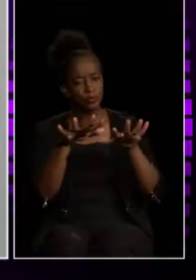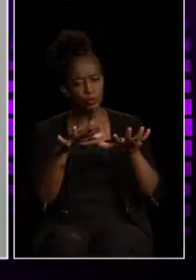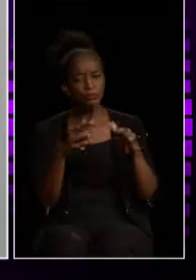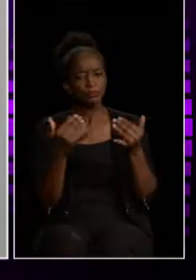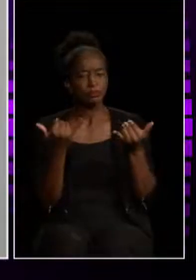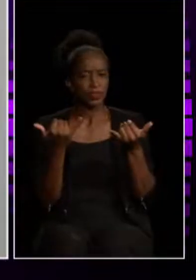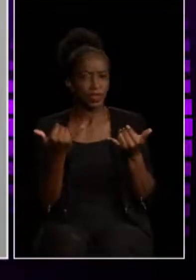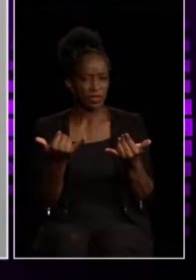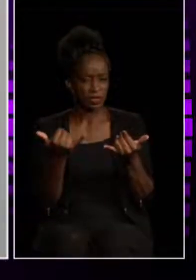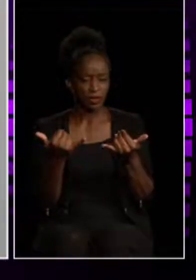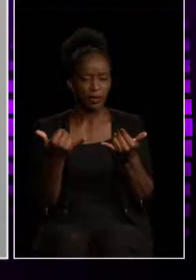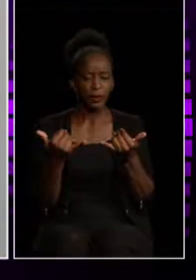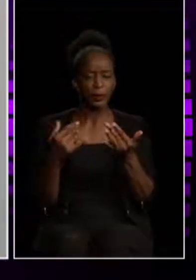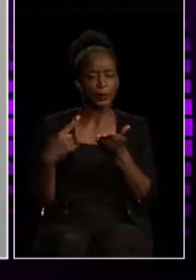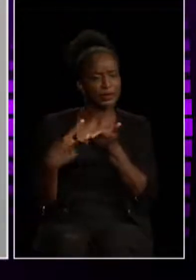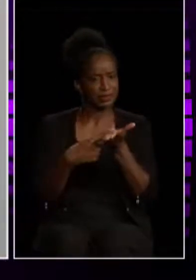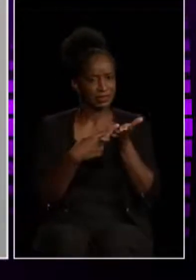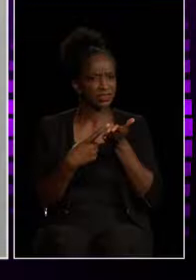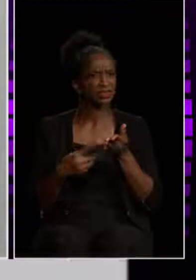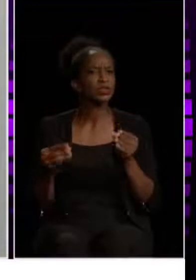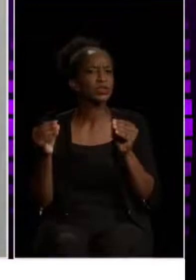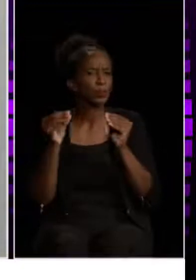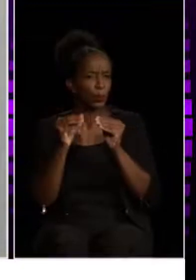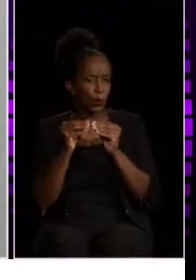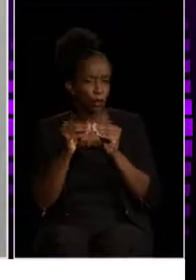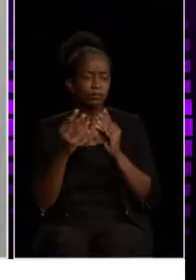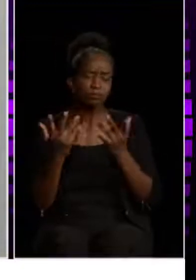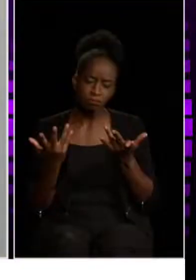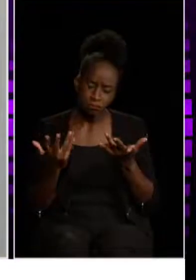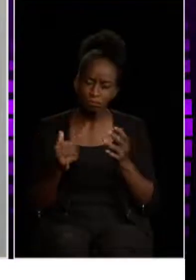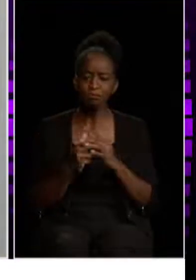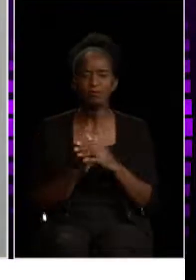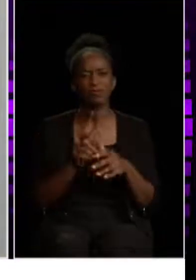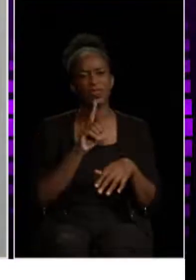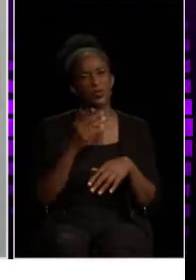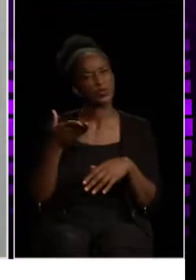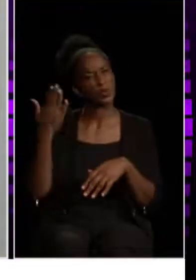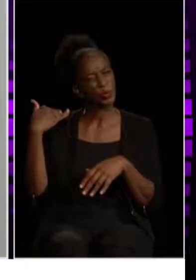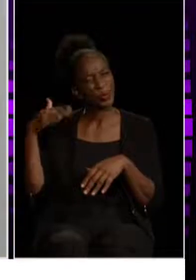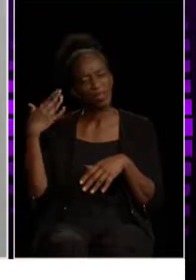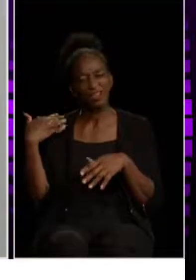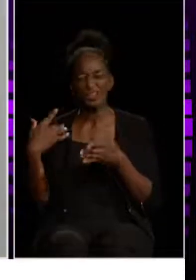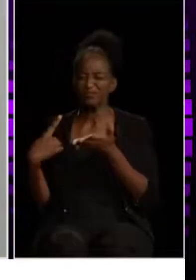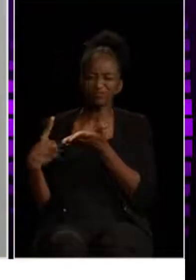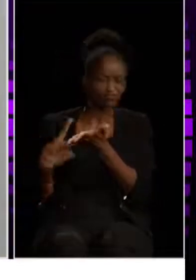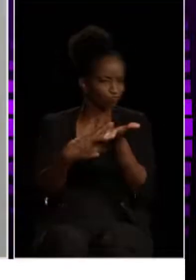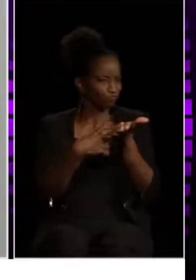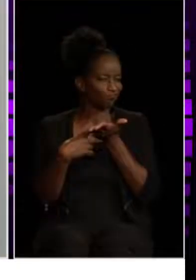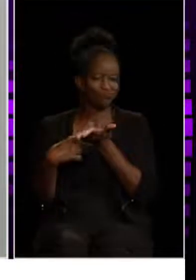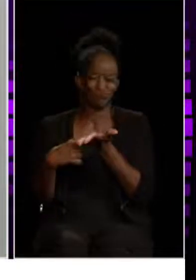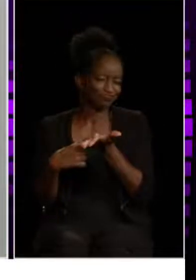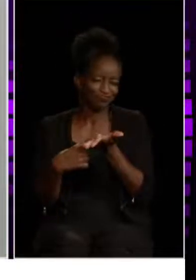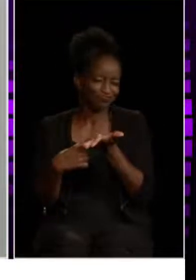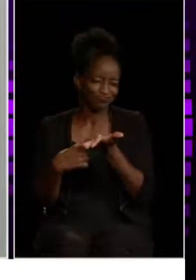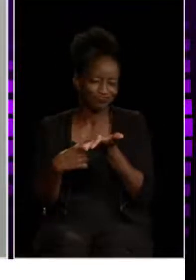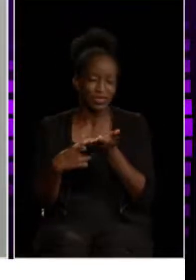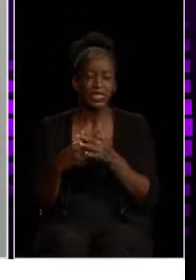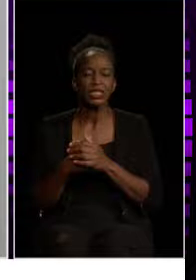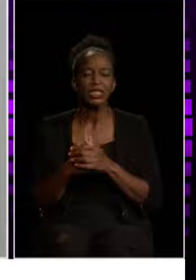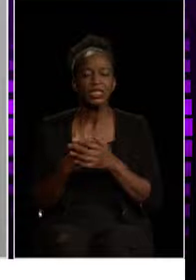We've always been in the background, and as you already said, the society has had a strange